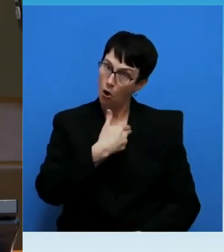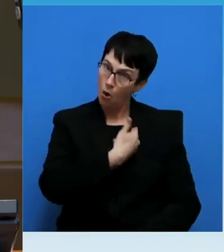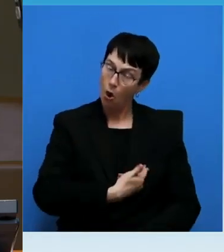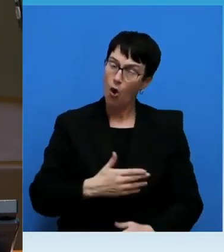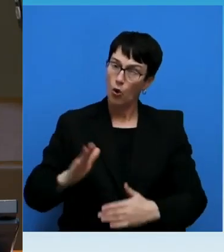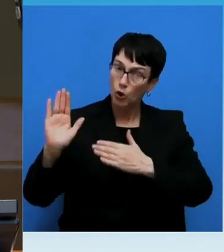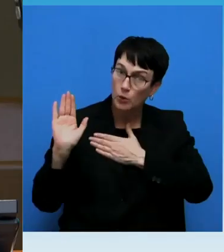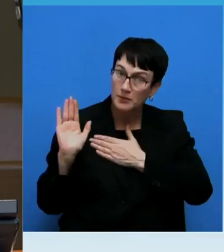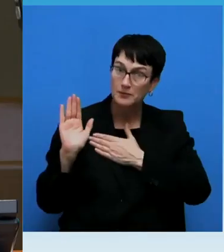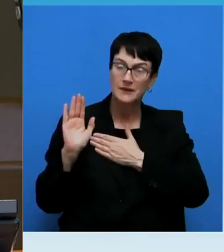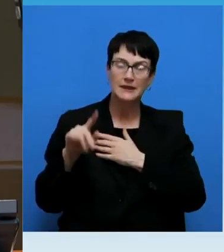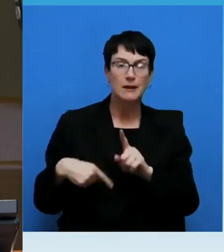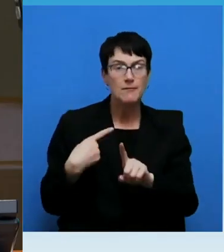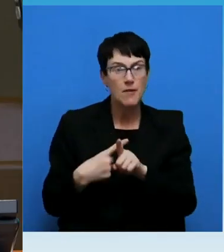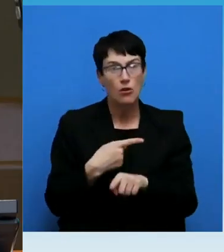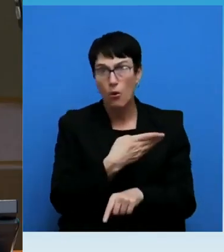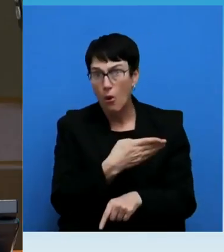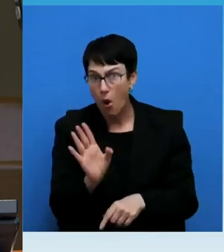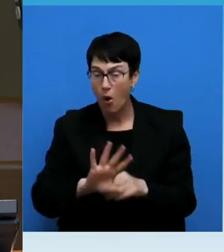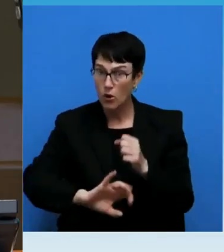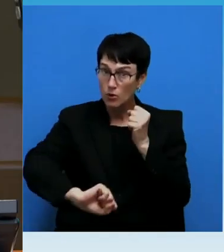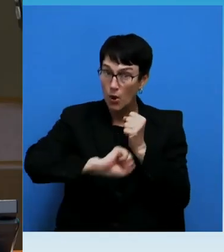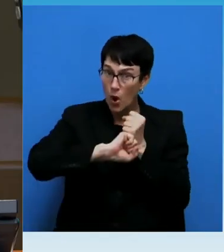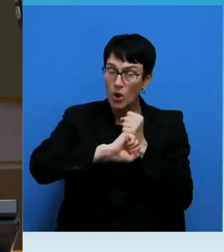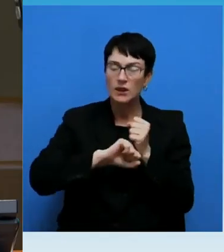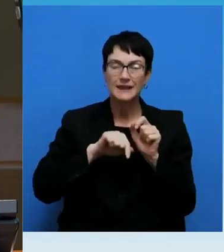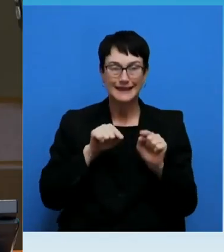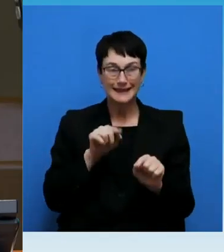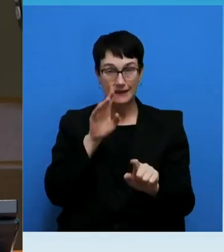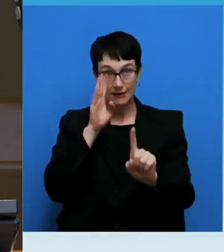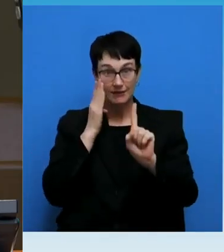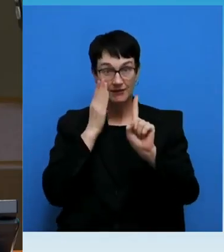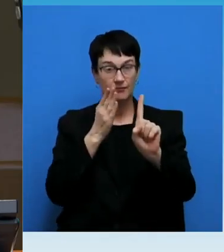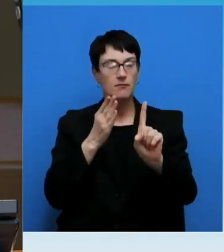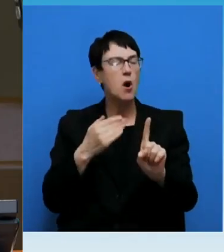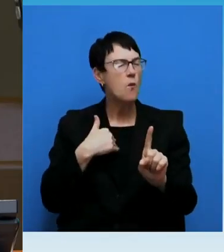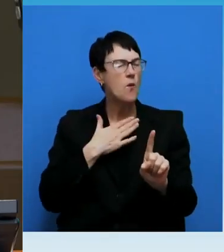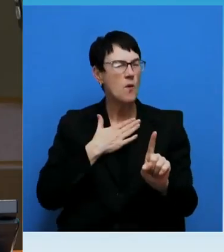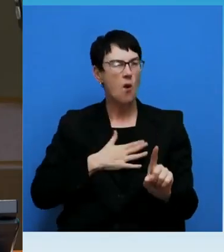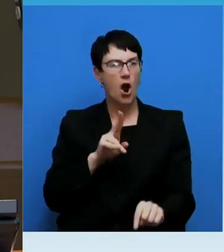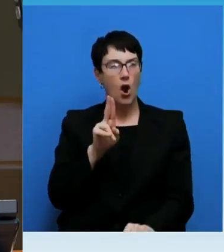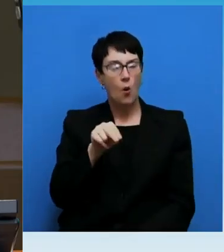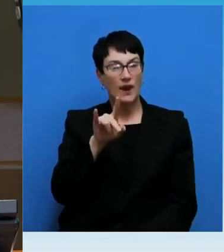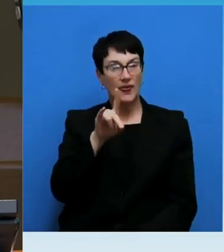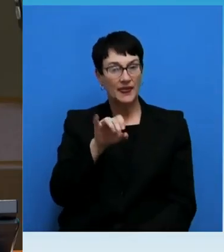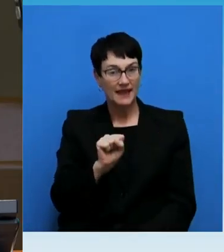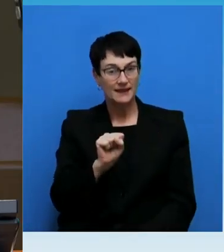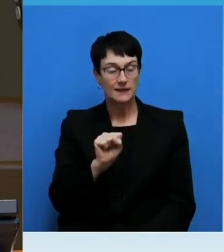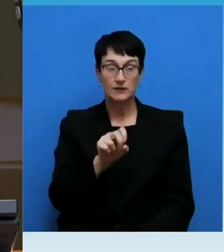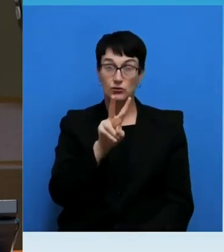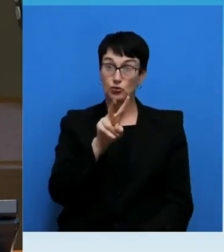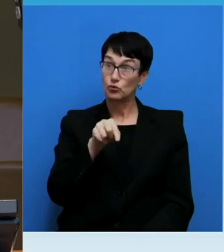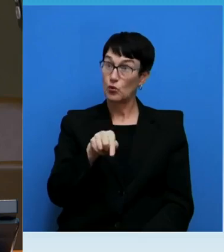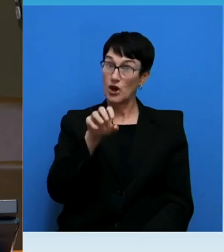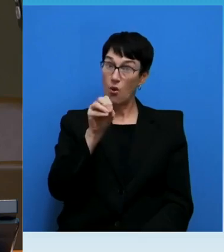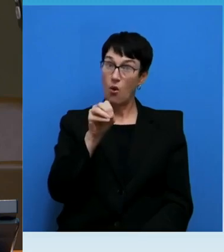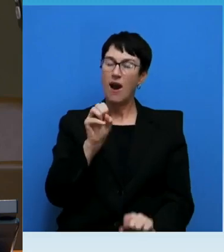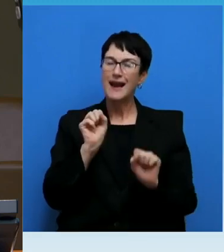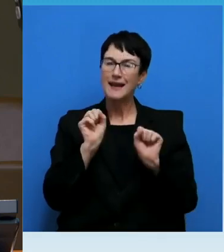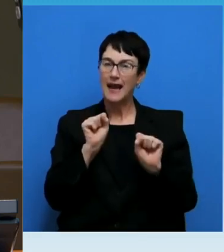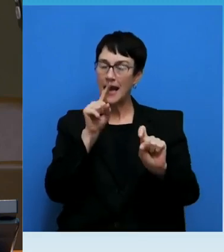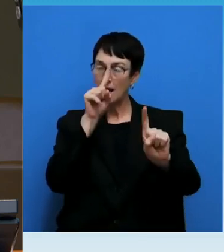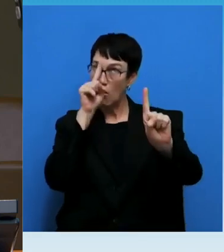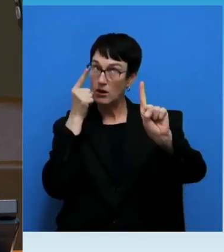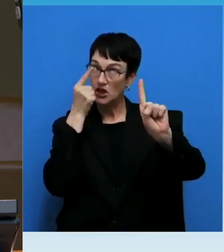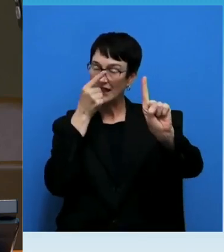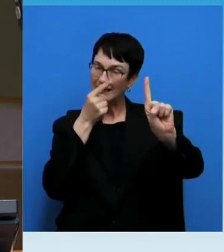Nations, work towards a UNDIS 2.0 that achieves its objectives. We've raised the bar higher, but I